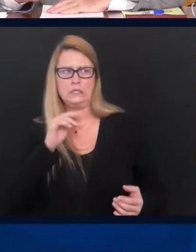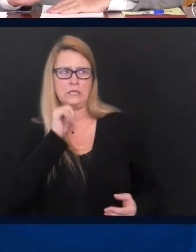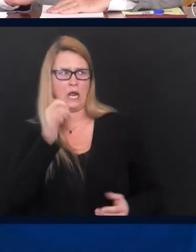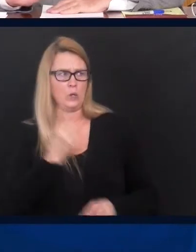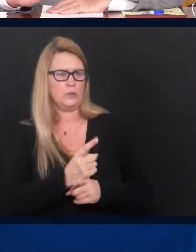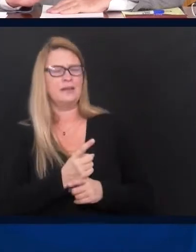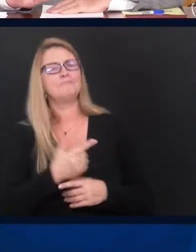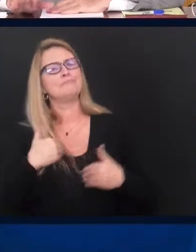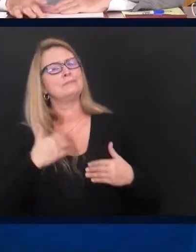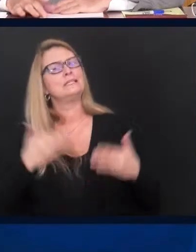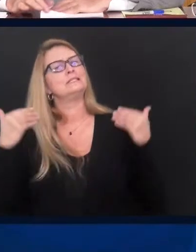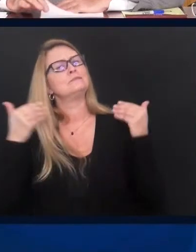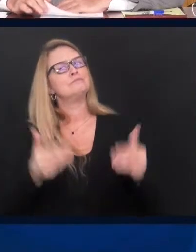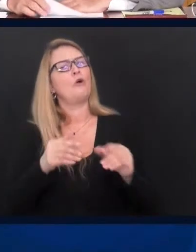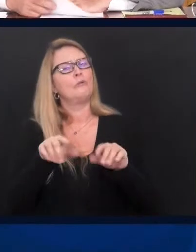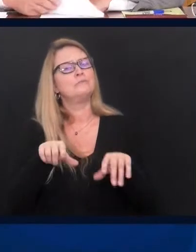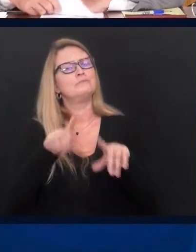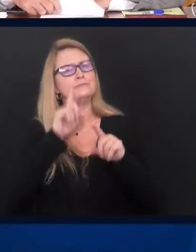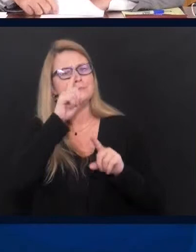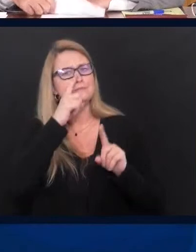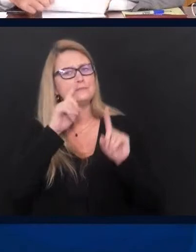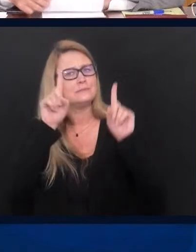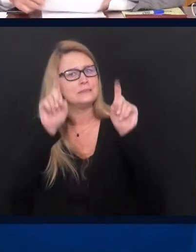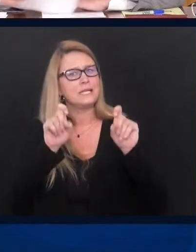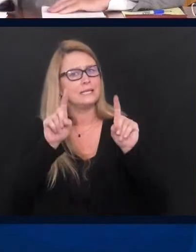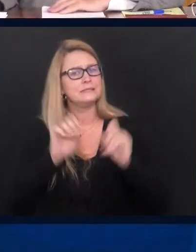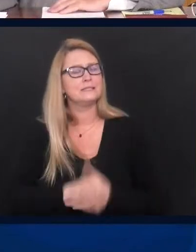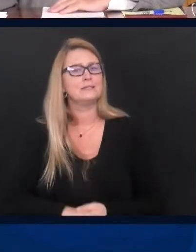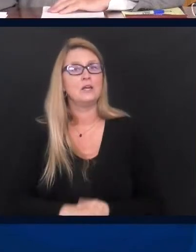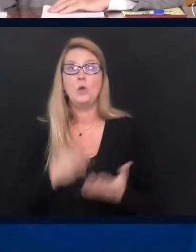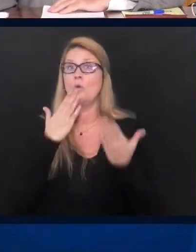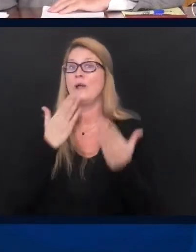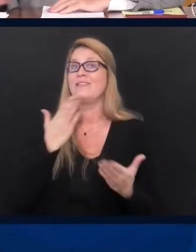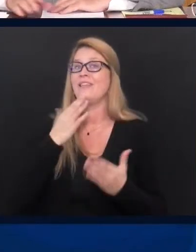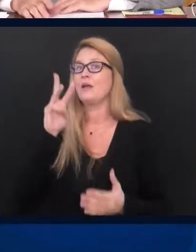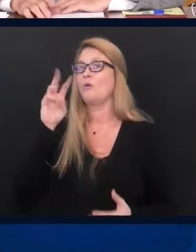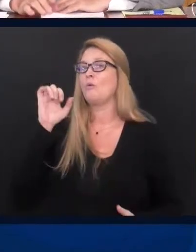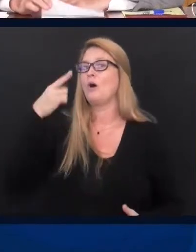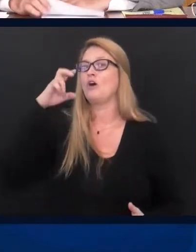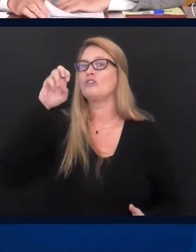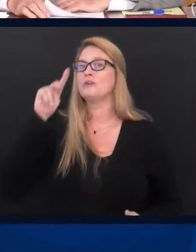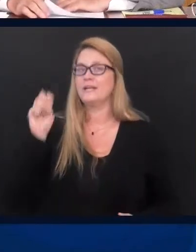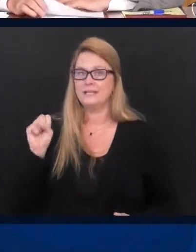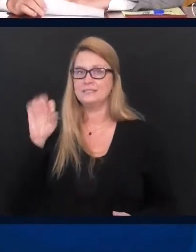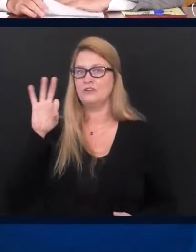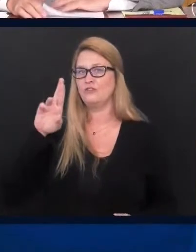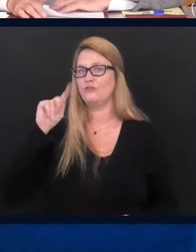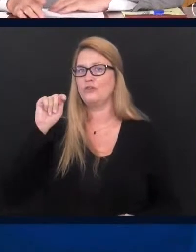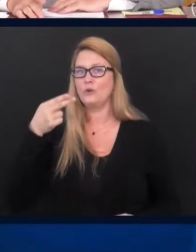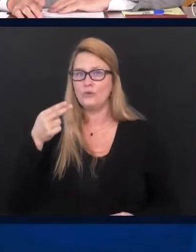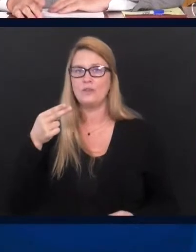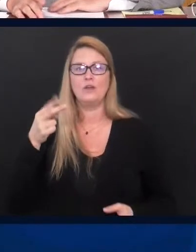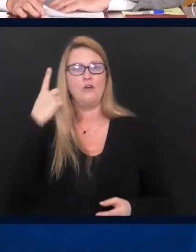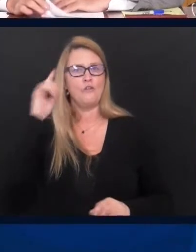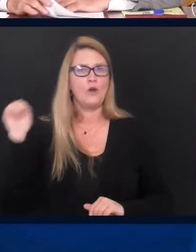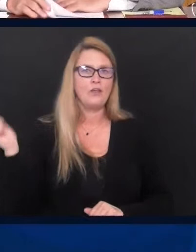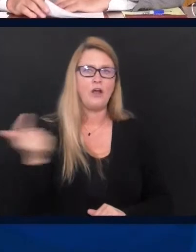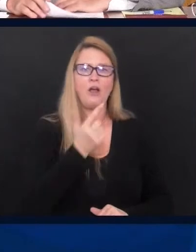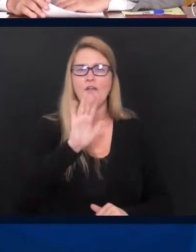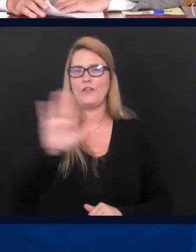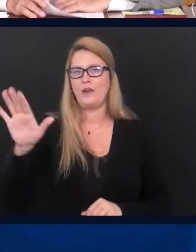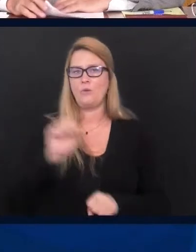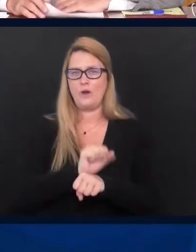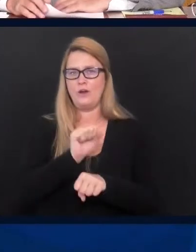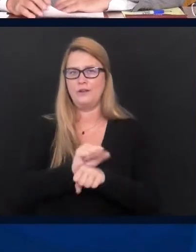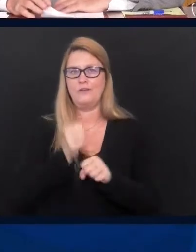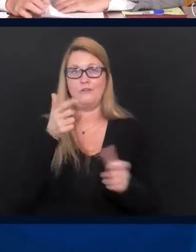about this, go get a test. We especially thank Walgreens and Frith again and again and again for all the good work that they've done with our